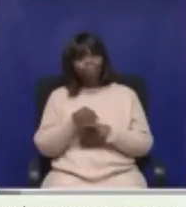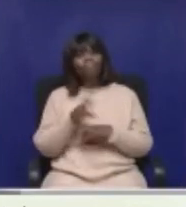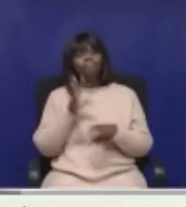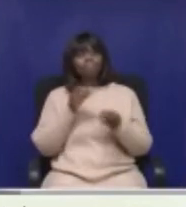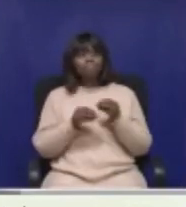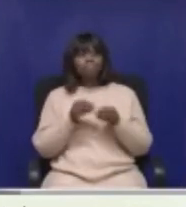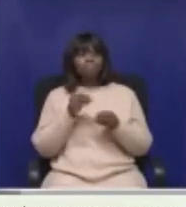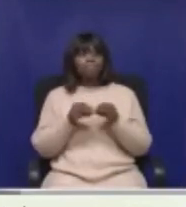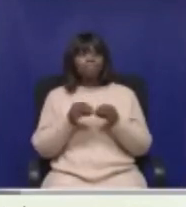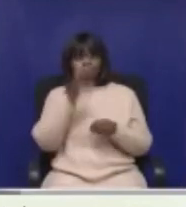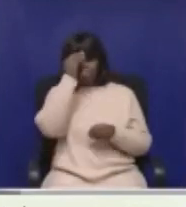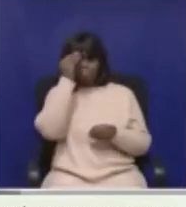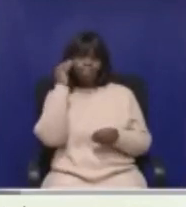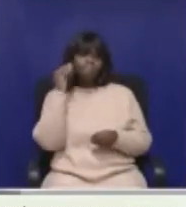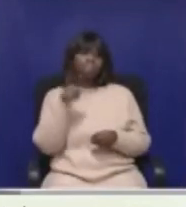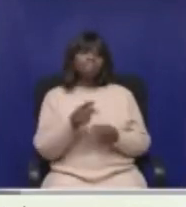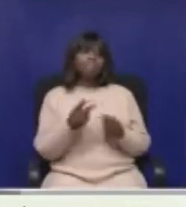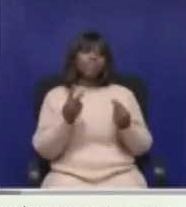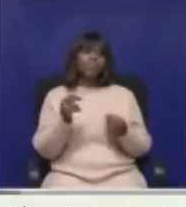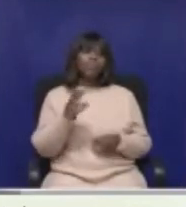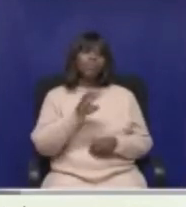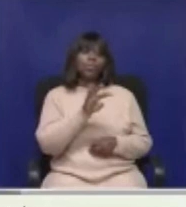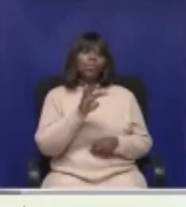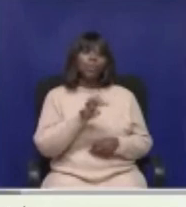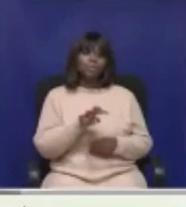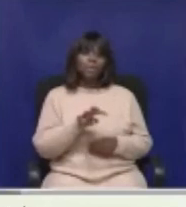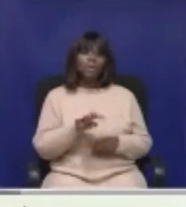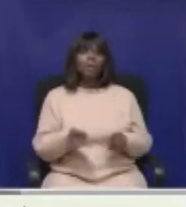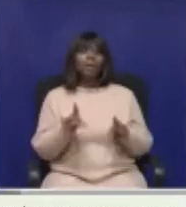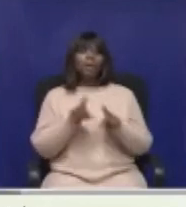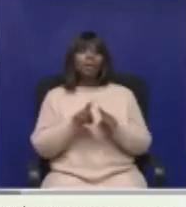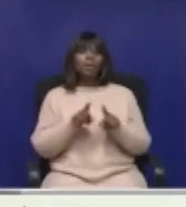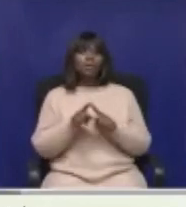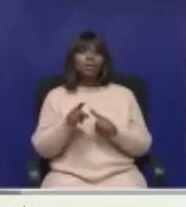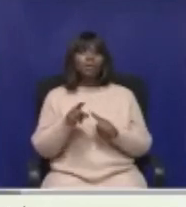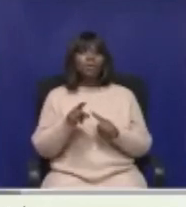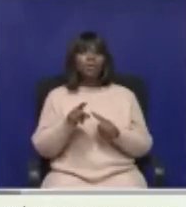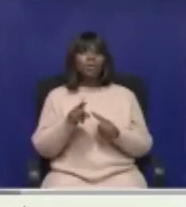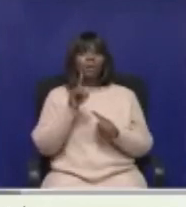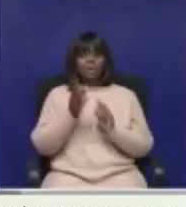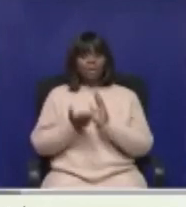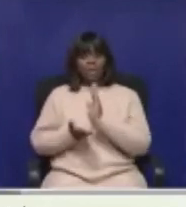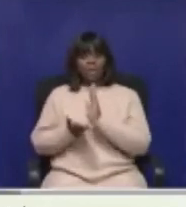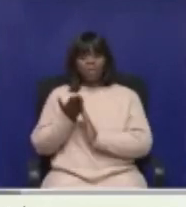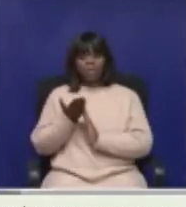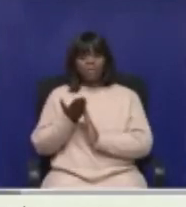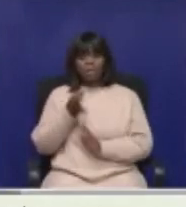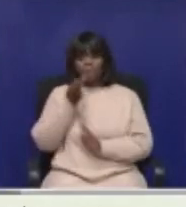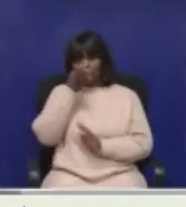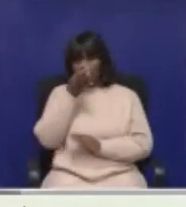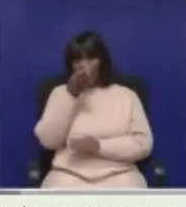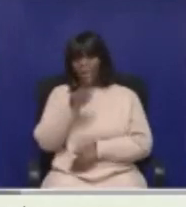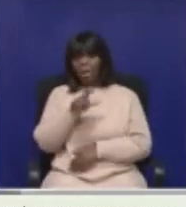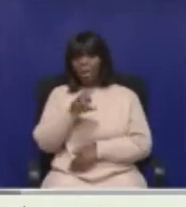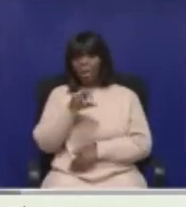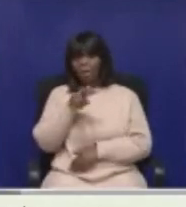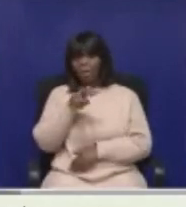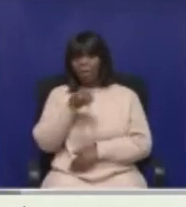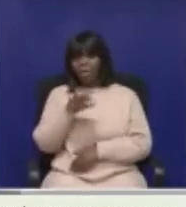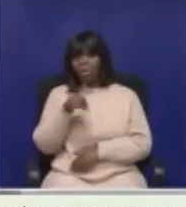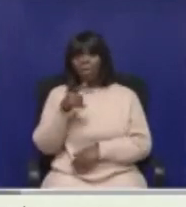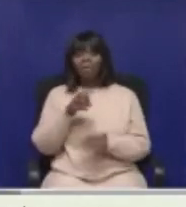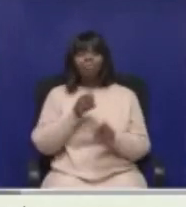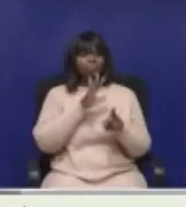it is important for us to understand that given the impact that this one aspect, the increase in the fuel levy, has on